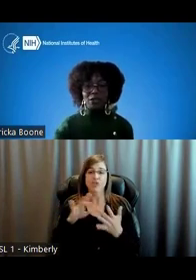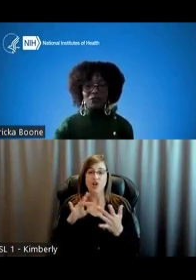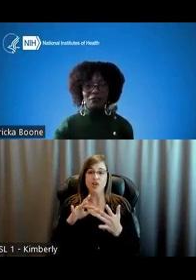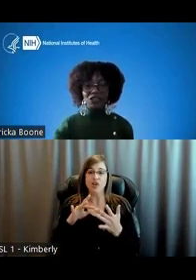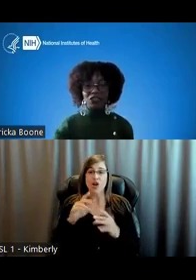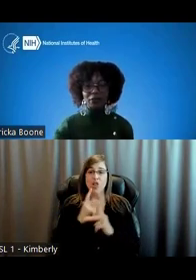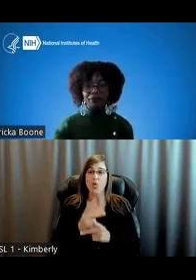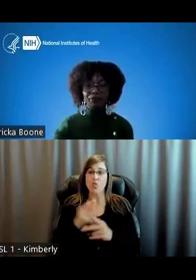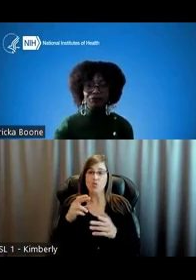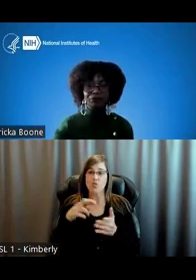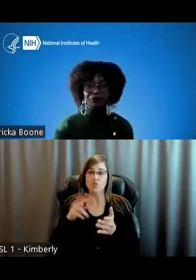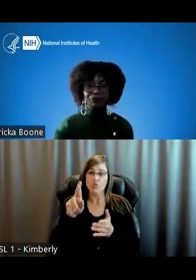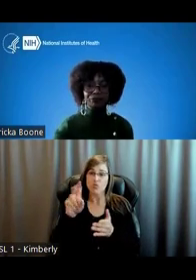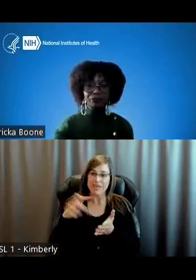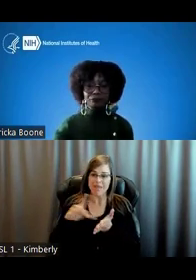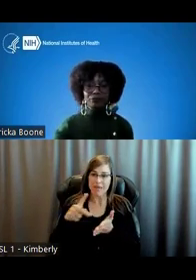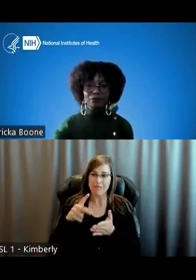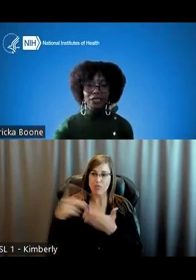for more information.